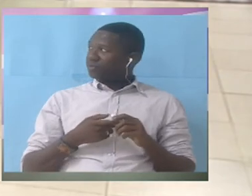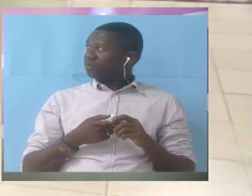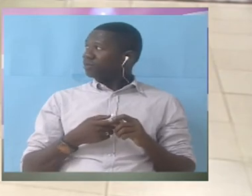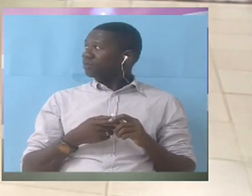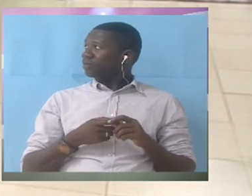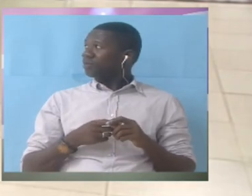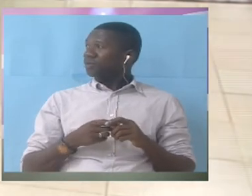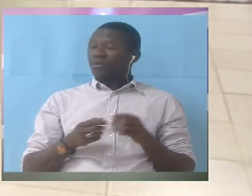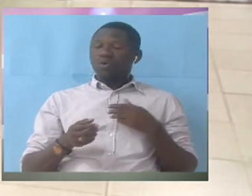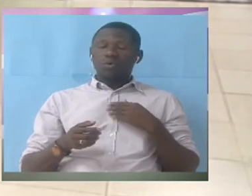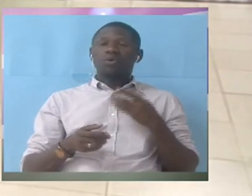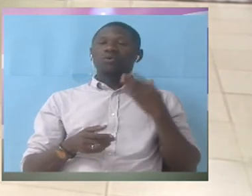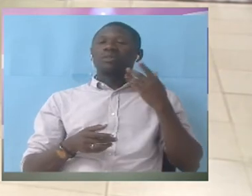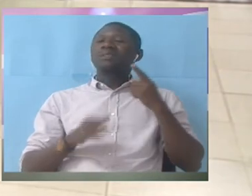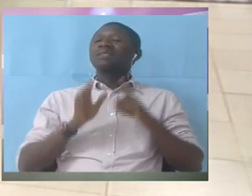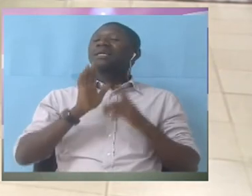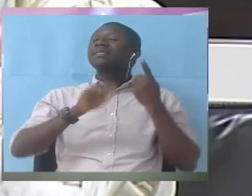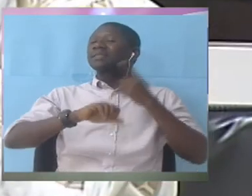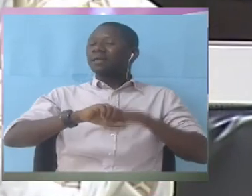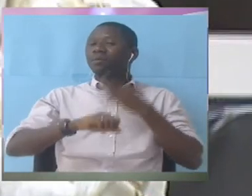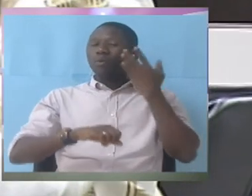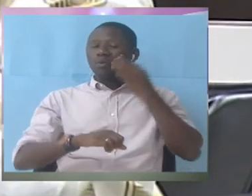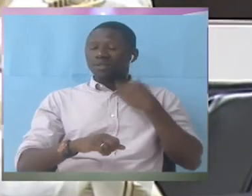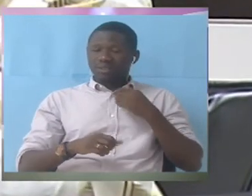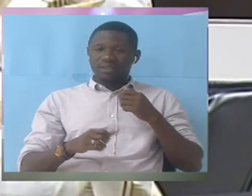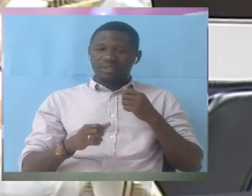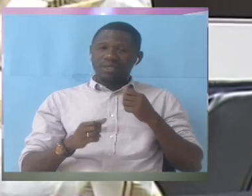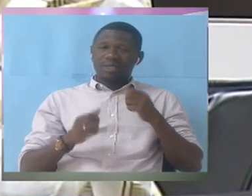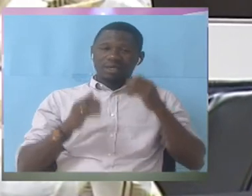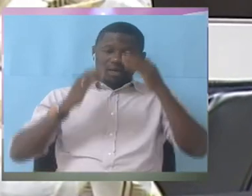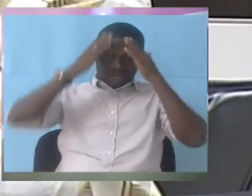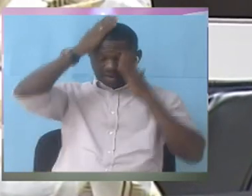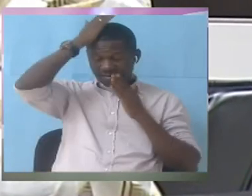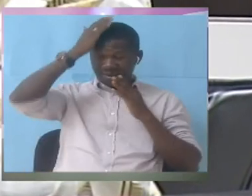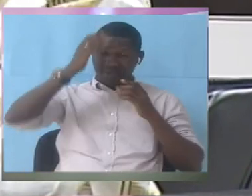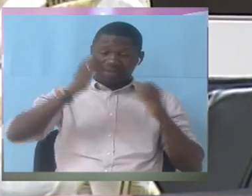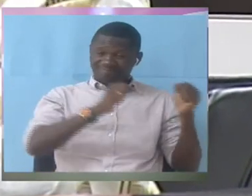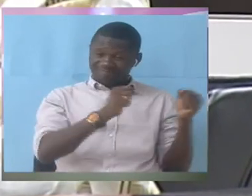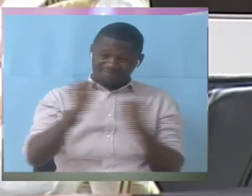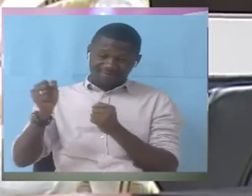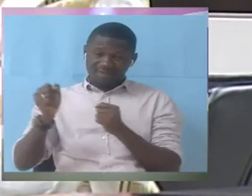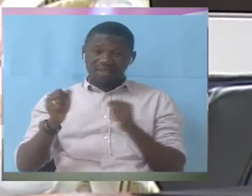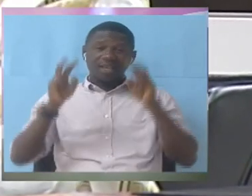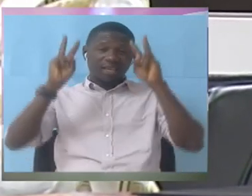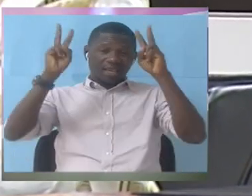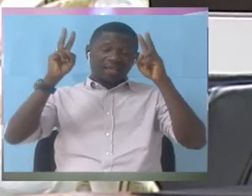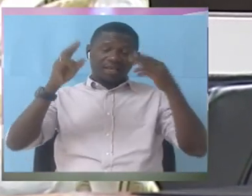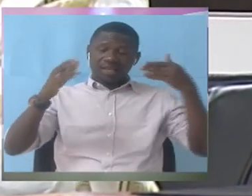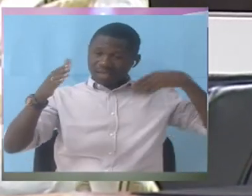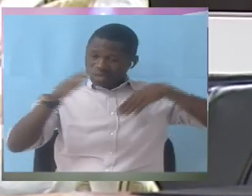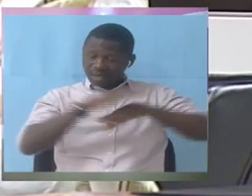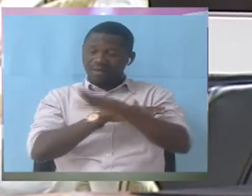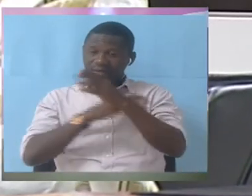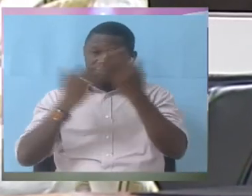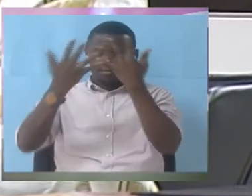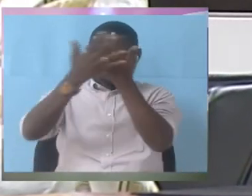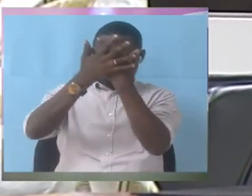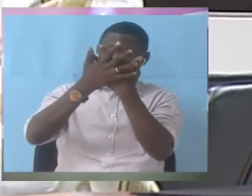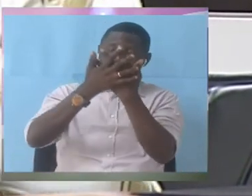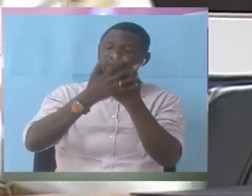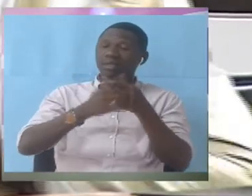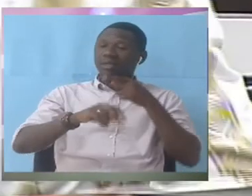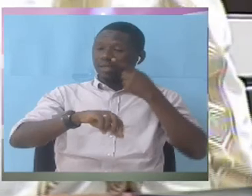was when the junta came into the prisons moy jamono gi nga xamé né junta ñew nañ ci bir prison